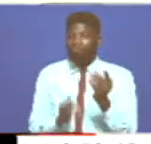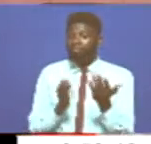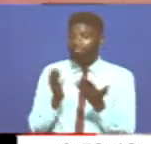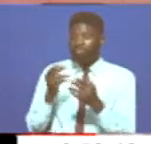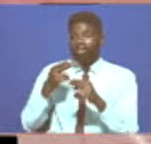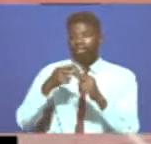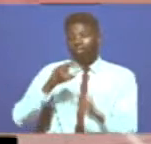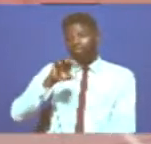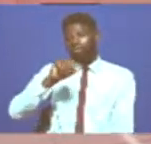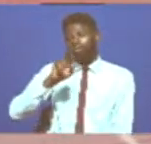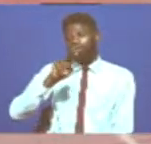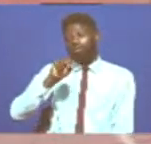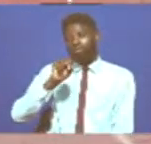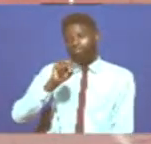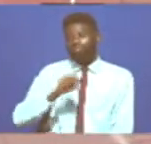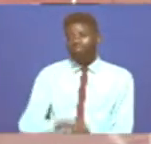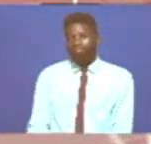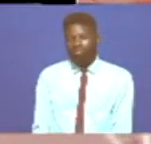Kibet.